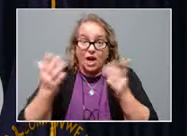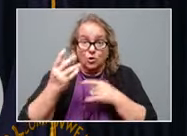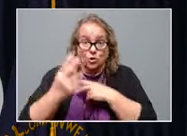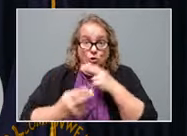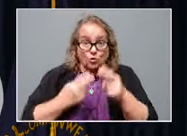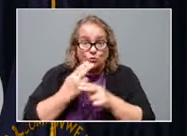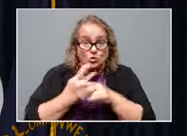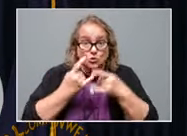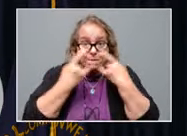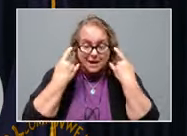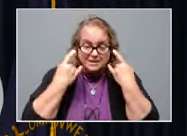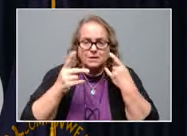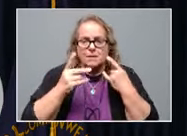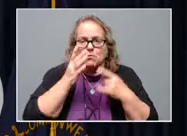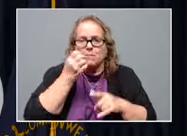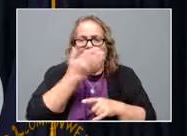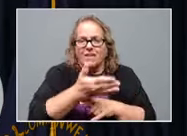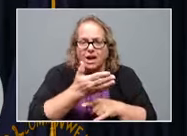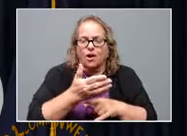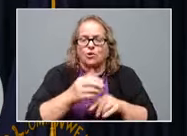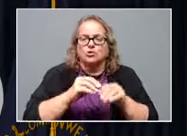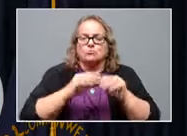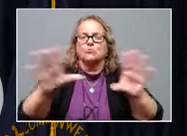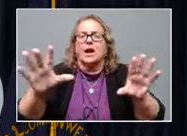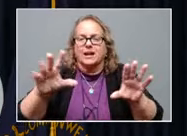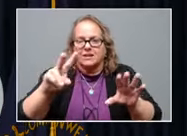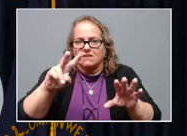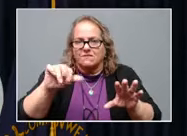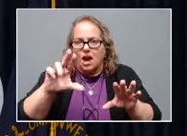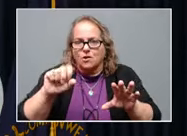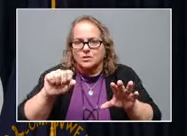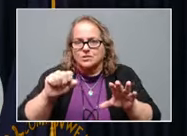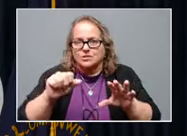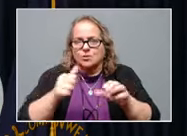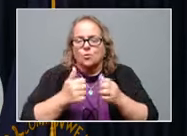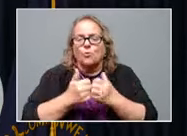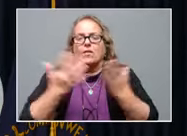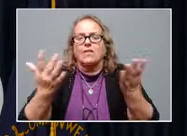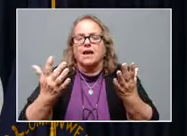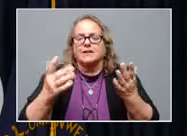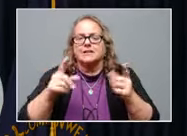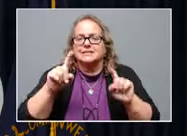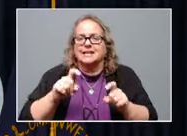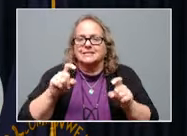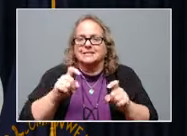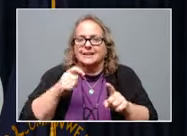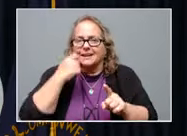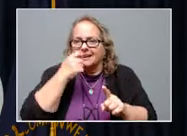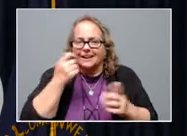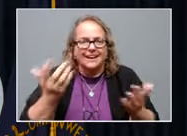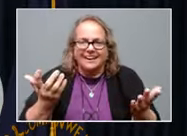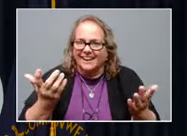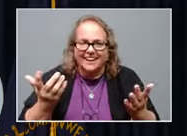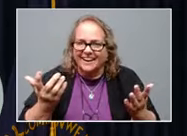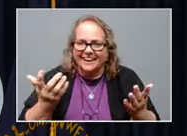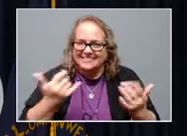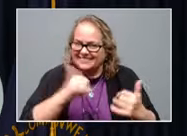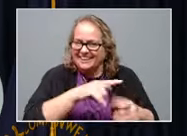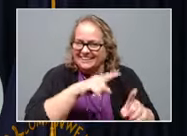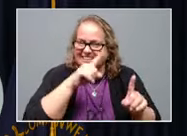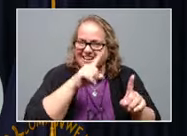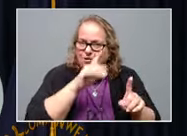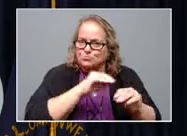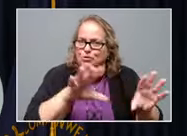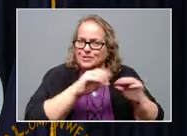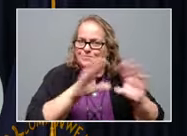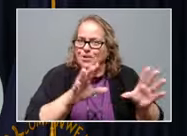the virus before they would test positive. It can't work without it, but with it, especially effectively